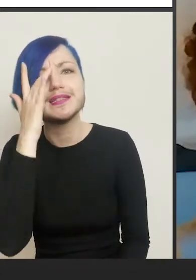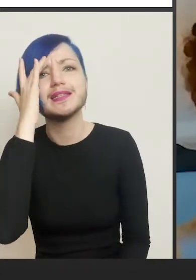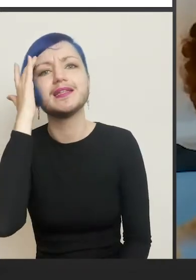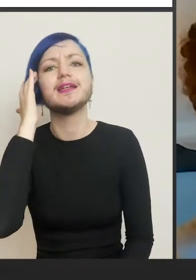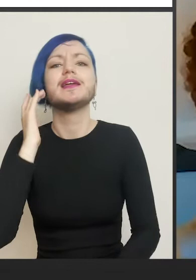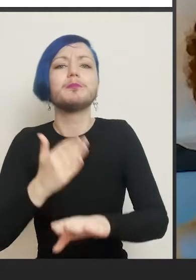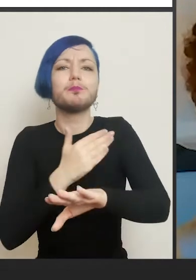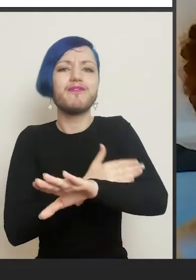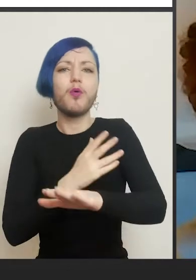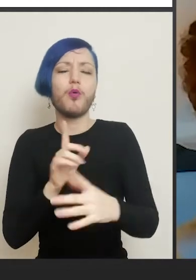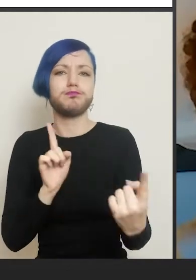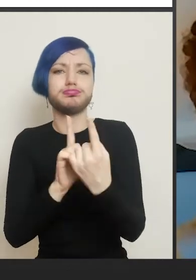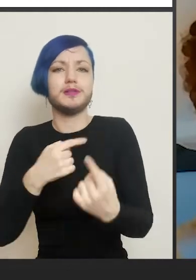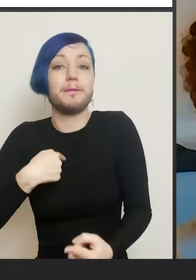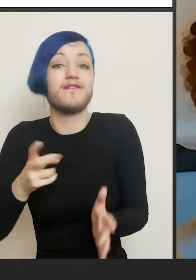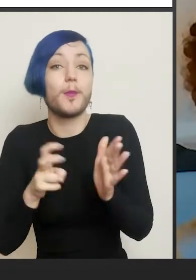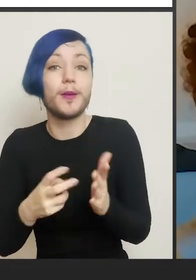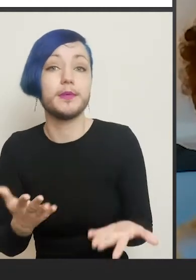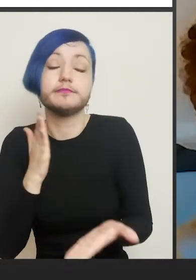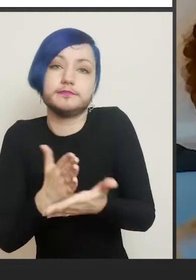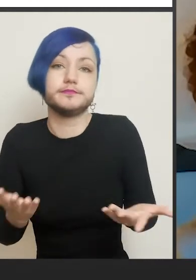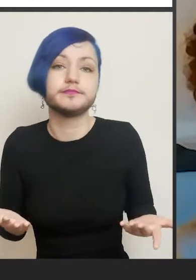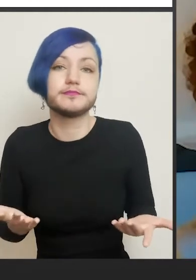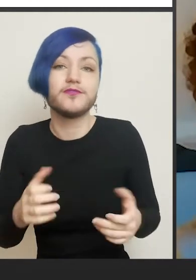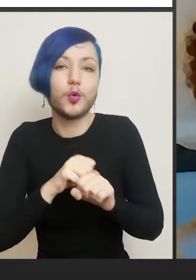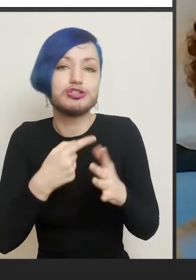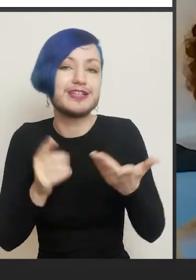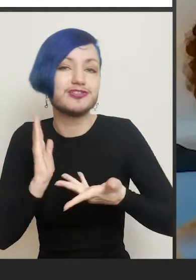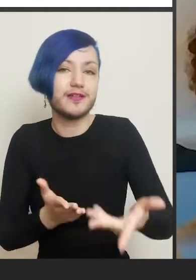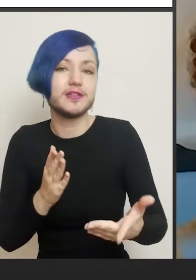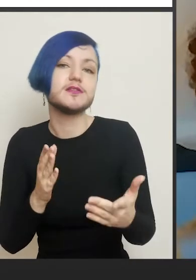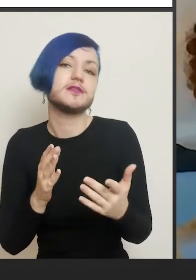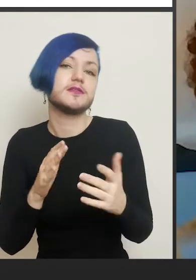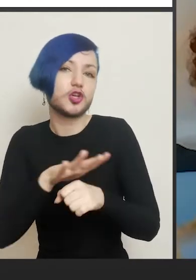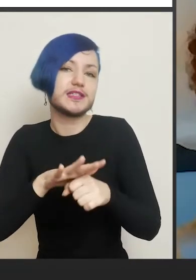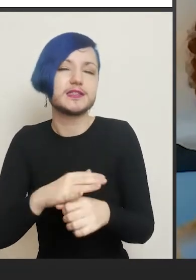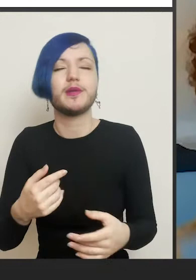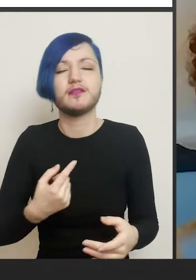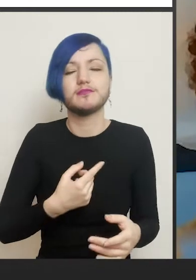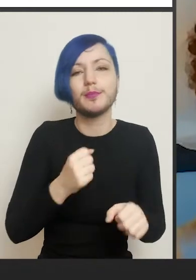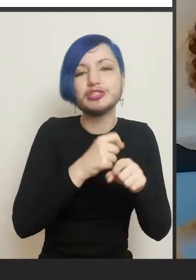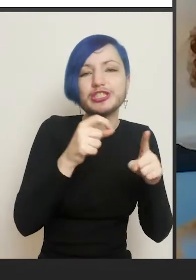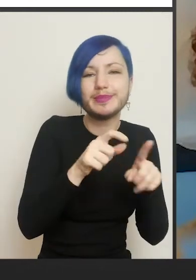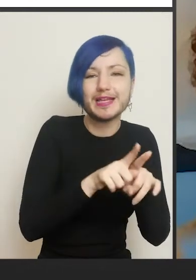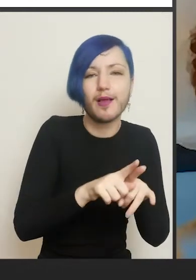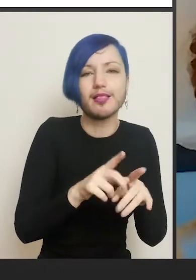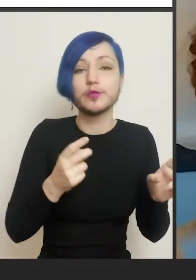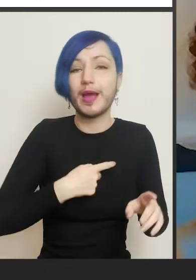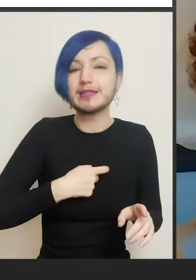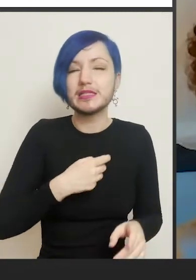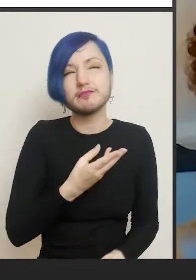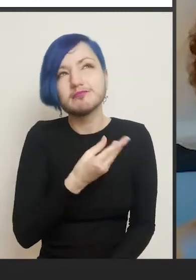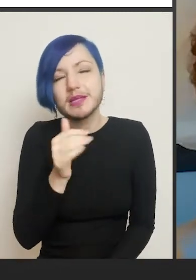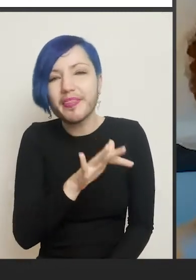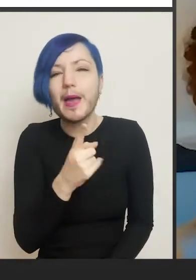up in the run up to meeting me for an appointment, in the gender service context. I mean, I'm a GP as well, less